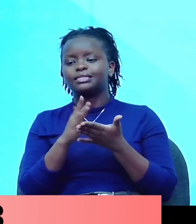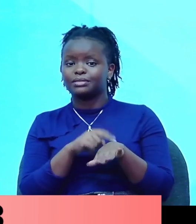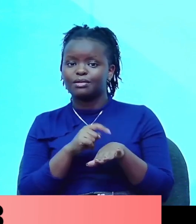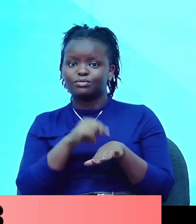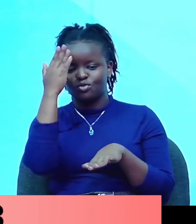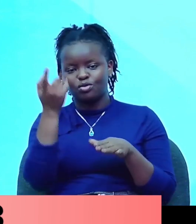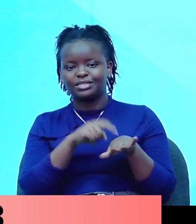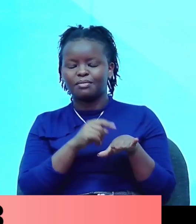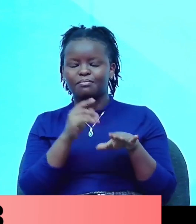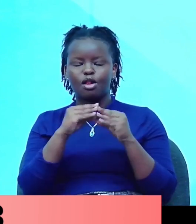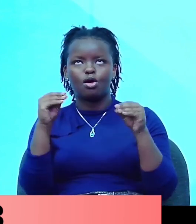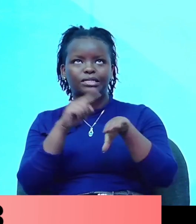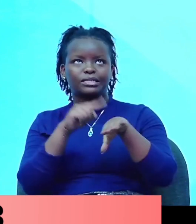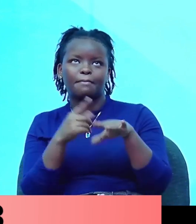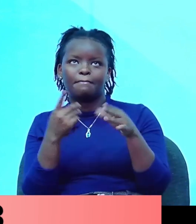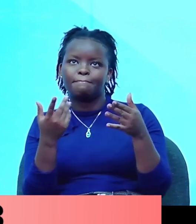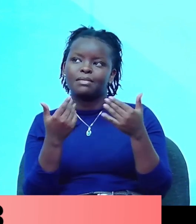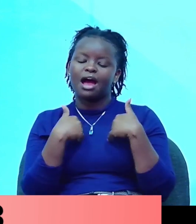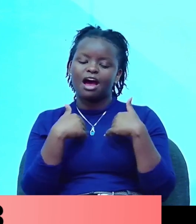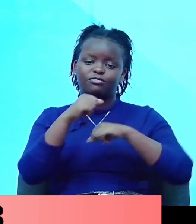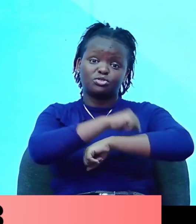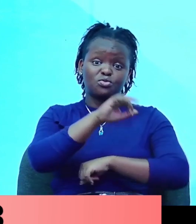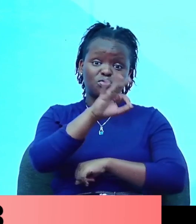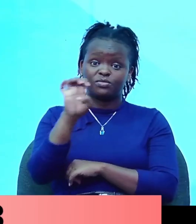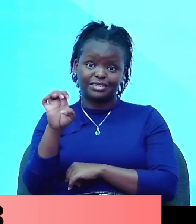long term, the school fees, maybe